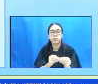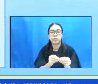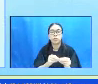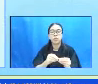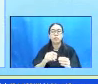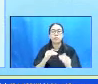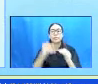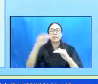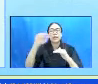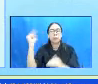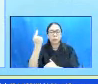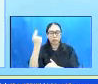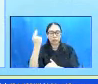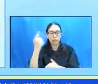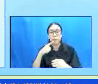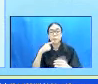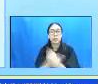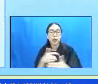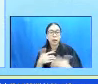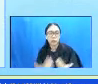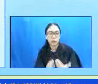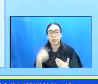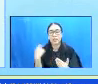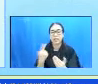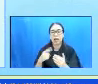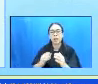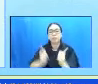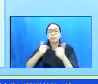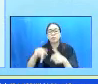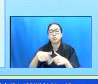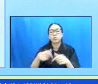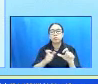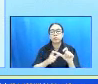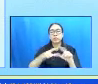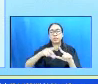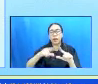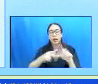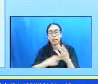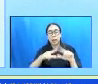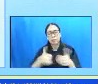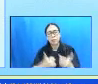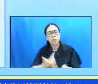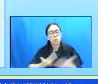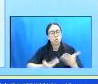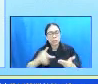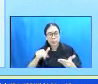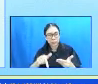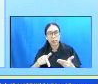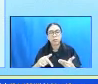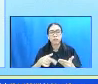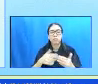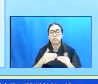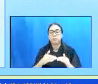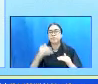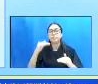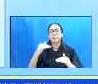provide like a channel that allow multiple level of policy making to be well connected through